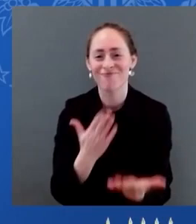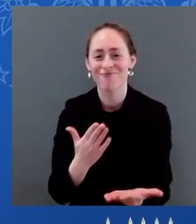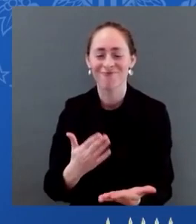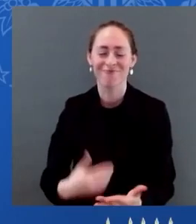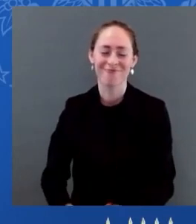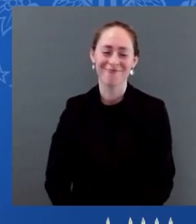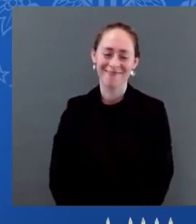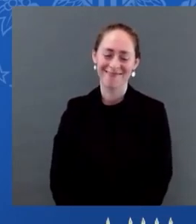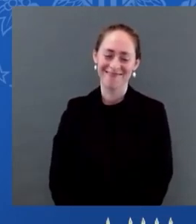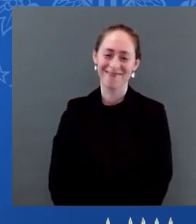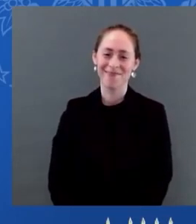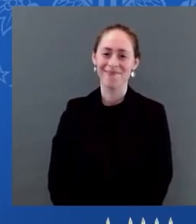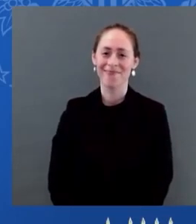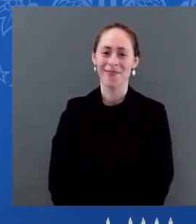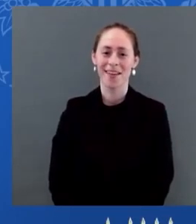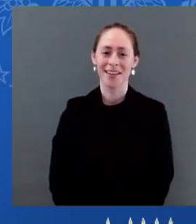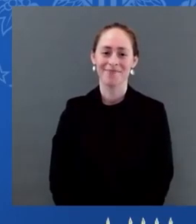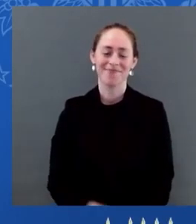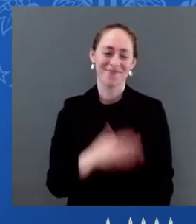Thank you, thank you, thank you. Please.